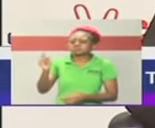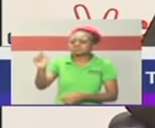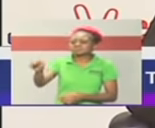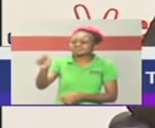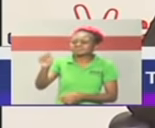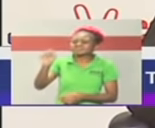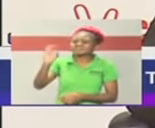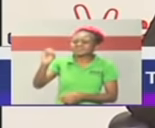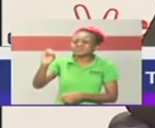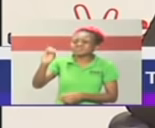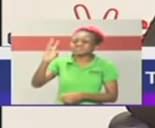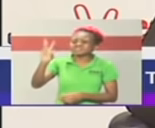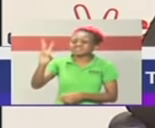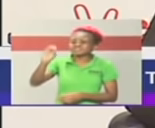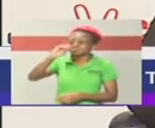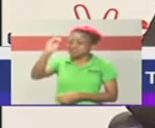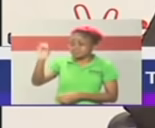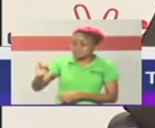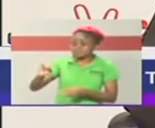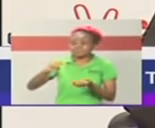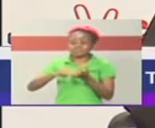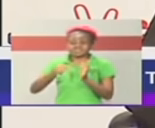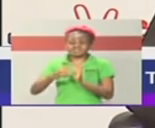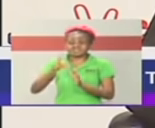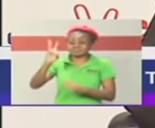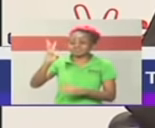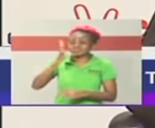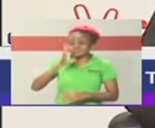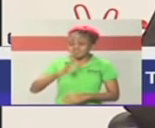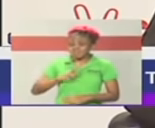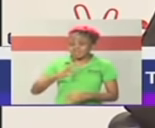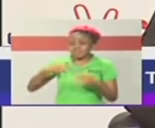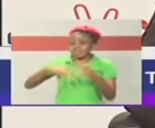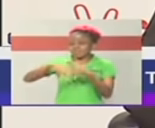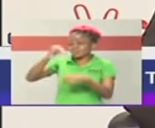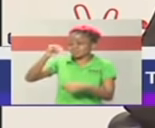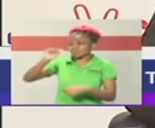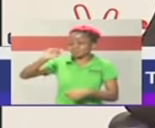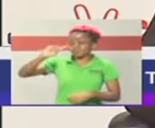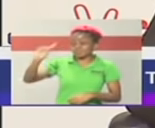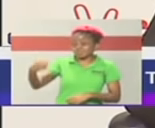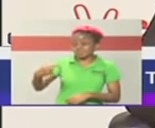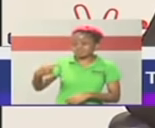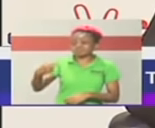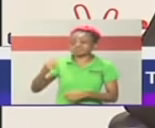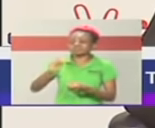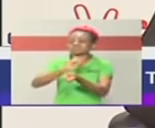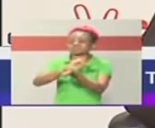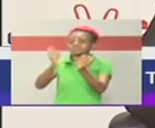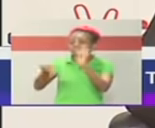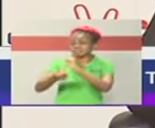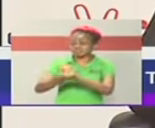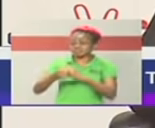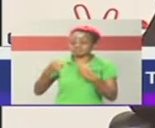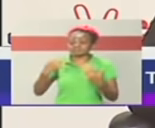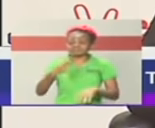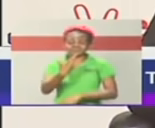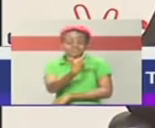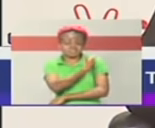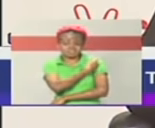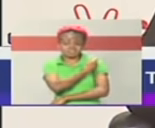0.06% or 6 women in 10,000 who expressed menstrual disturbances after they received the vaccine. And